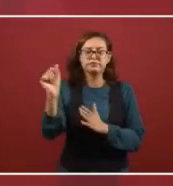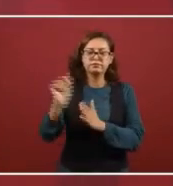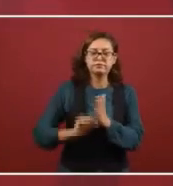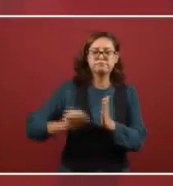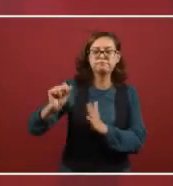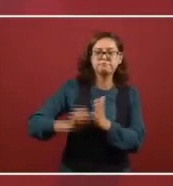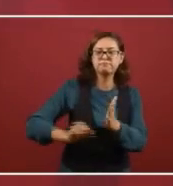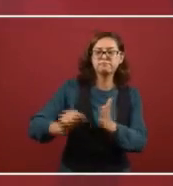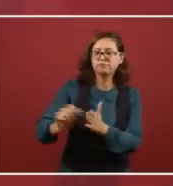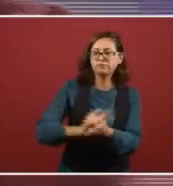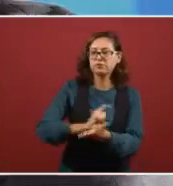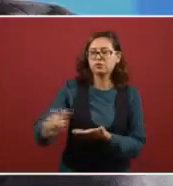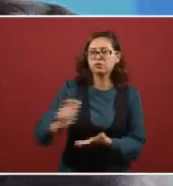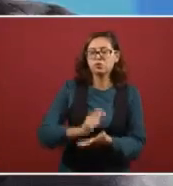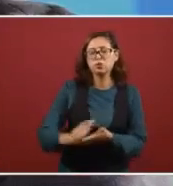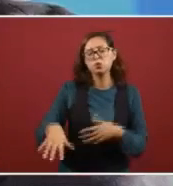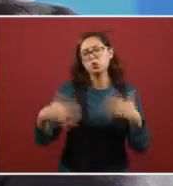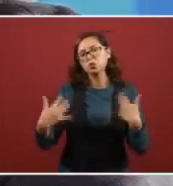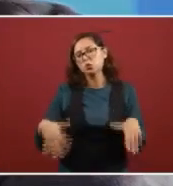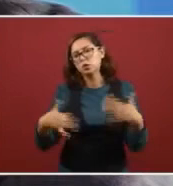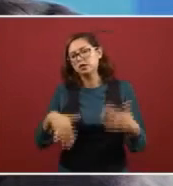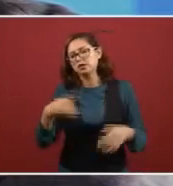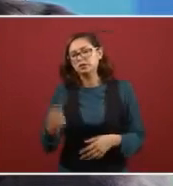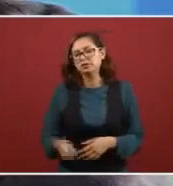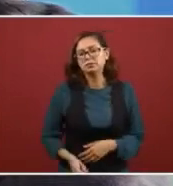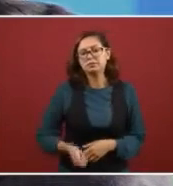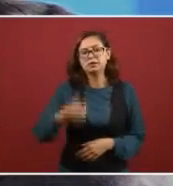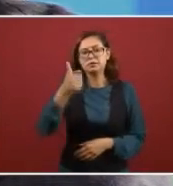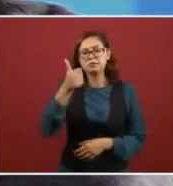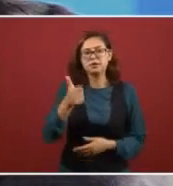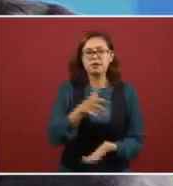20,000 a stimulus. That's an